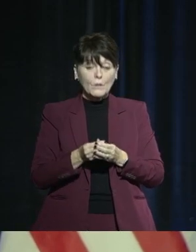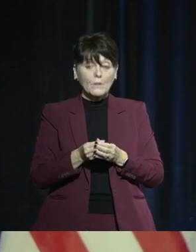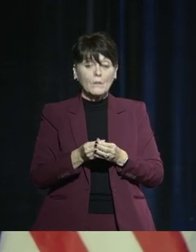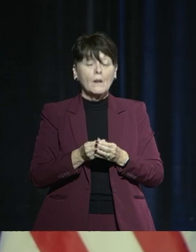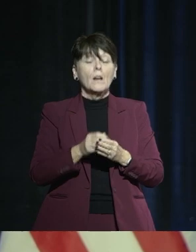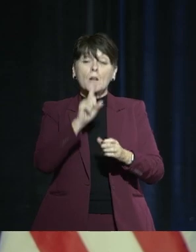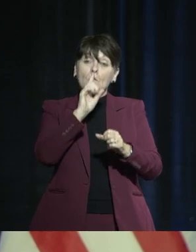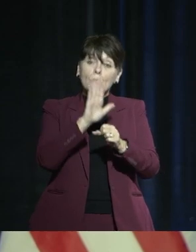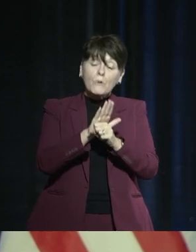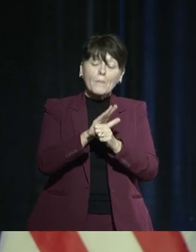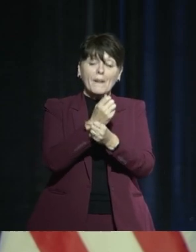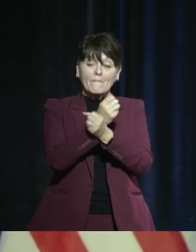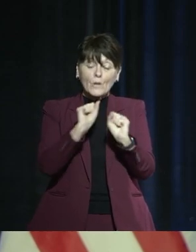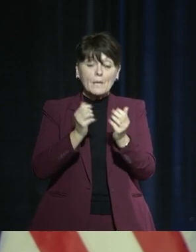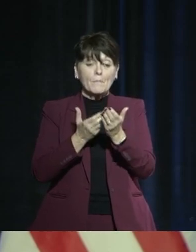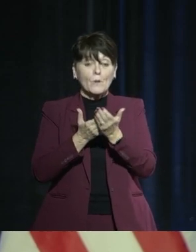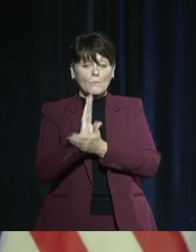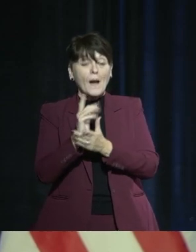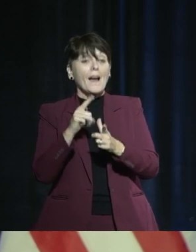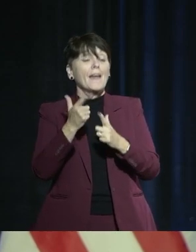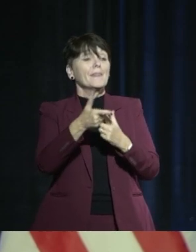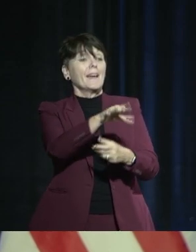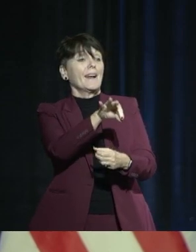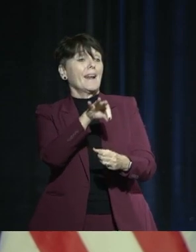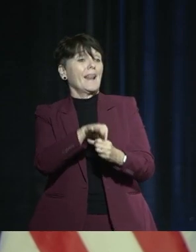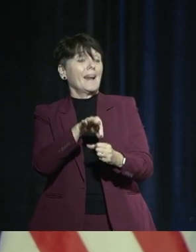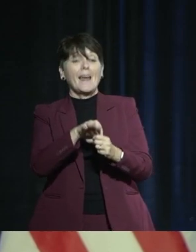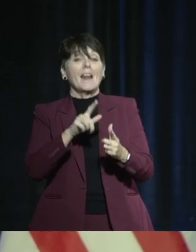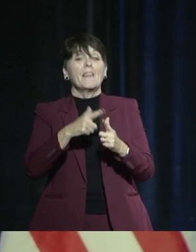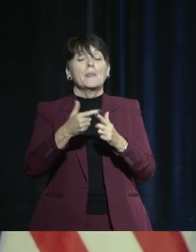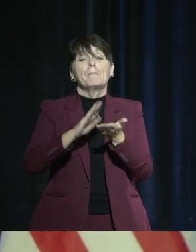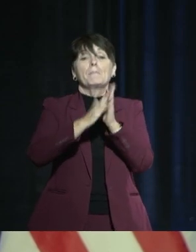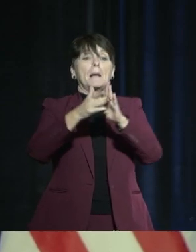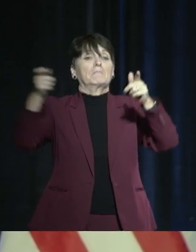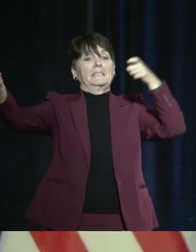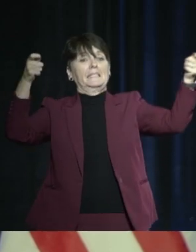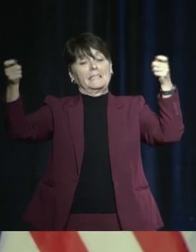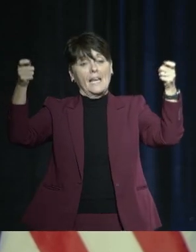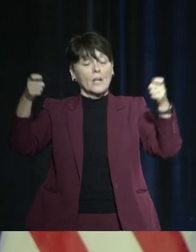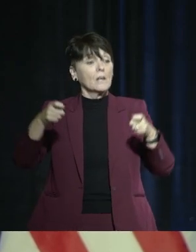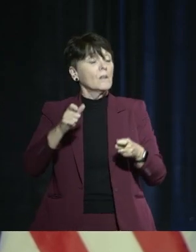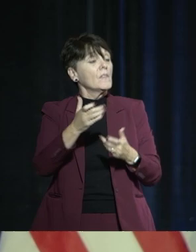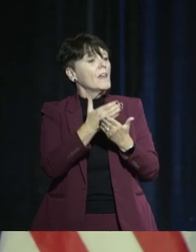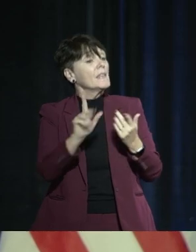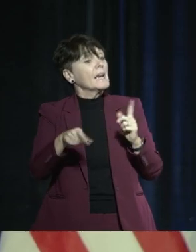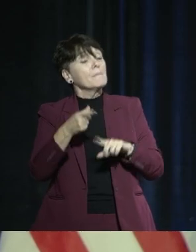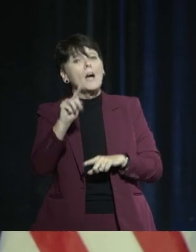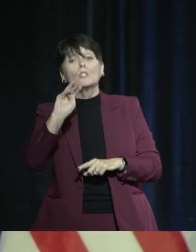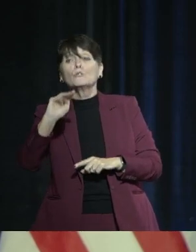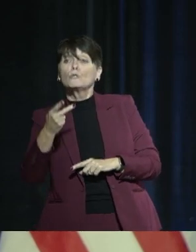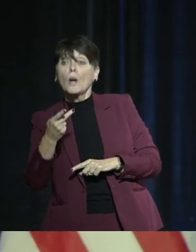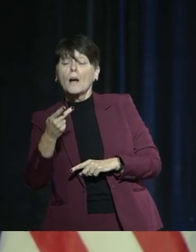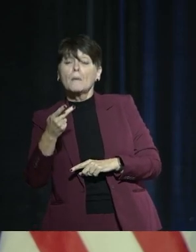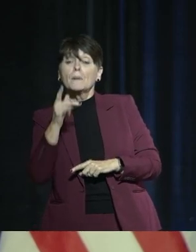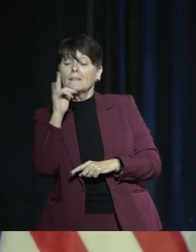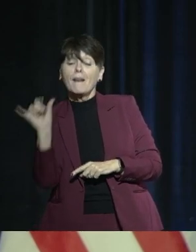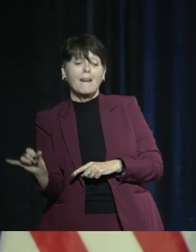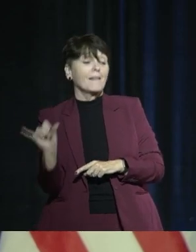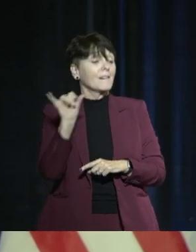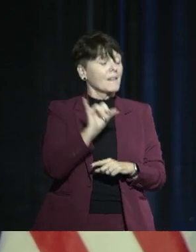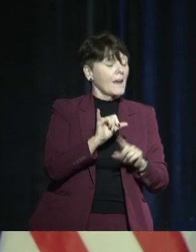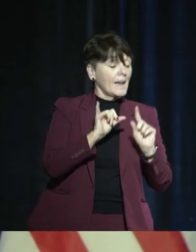freedom and rights, and then they got elected and become dictators. The thing about Trump is that unlike